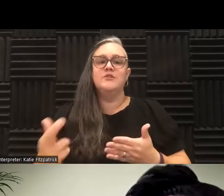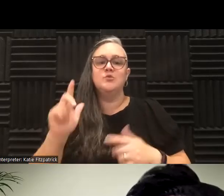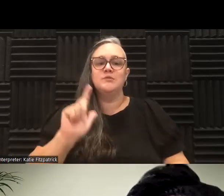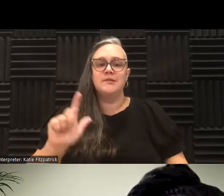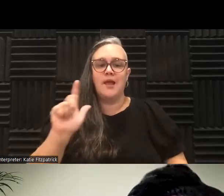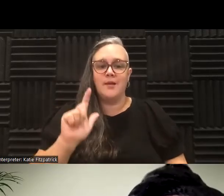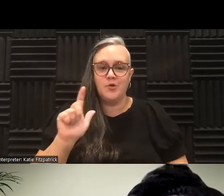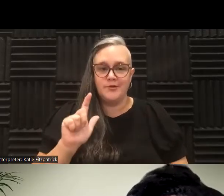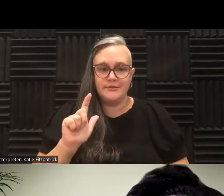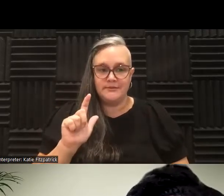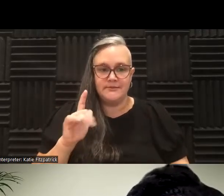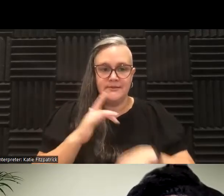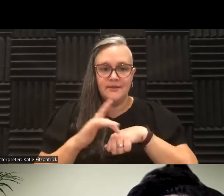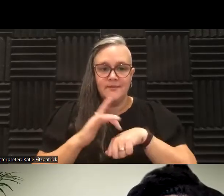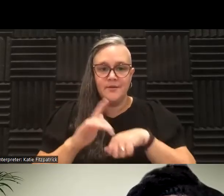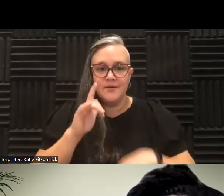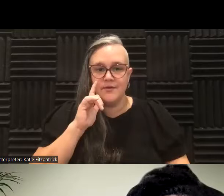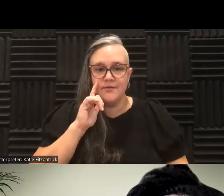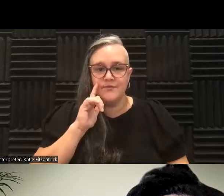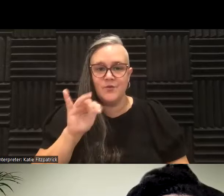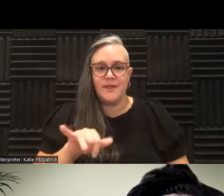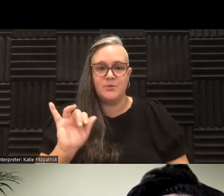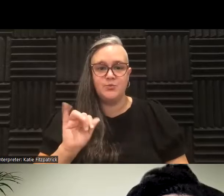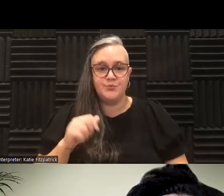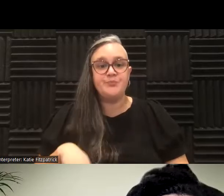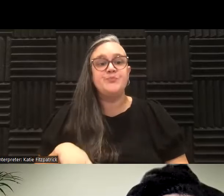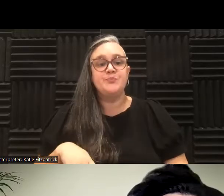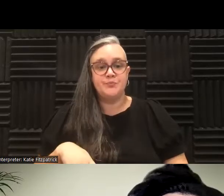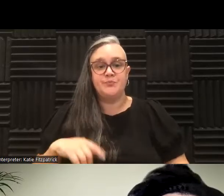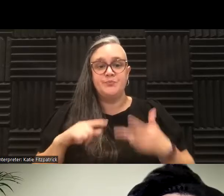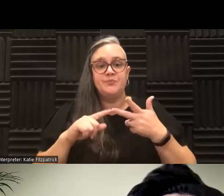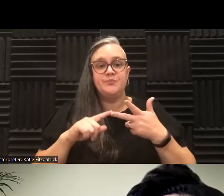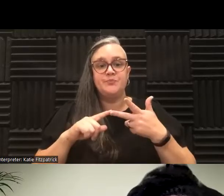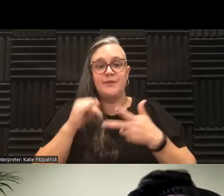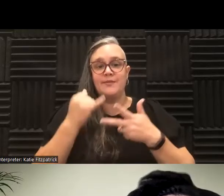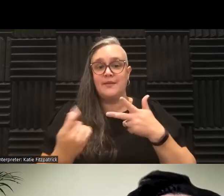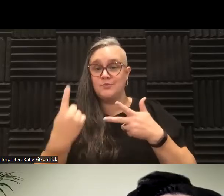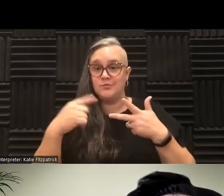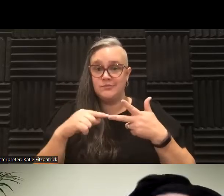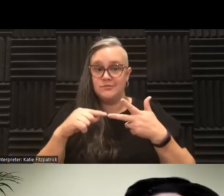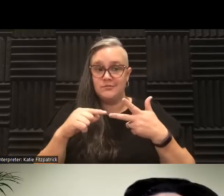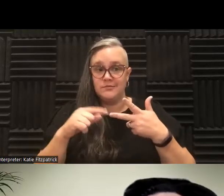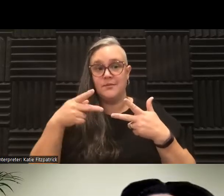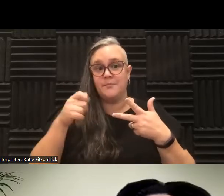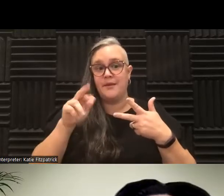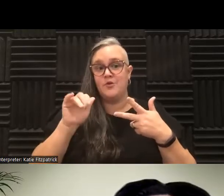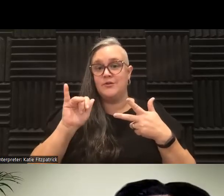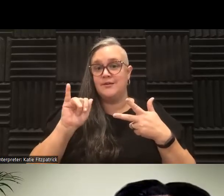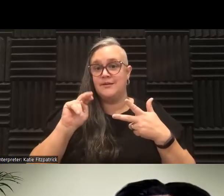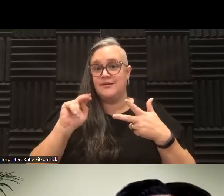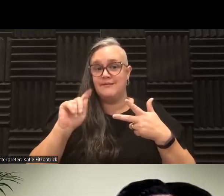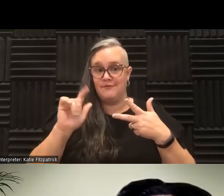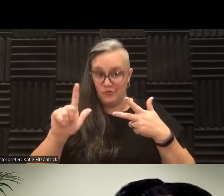dashboard. Lastly, perinatal quality collaboratives have focused on